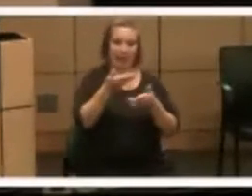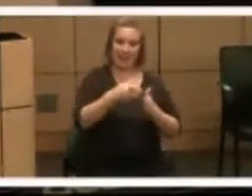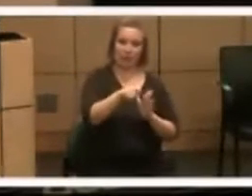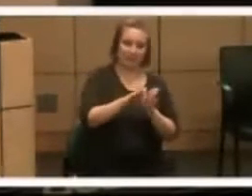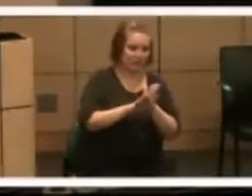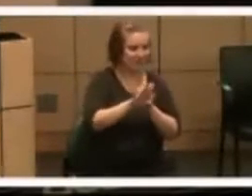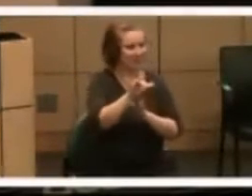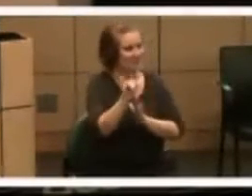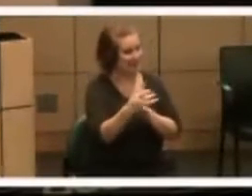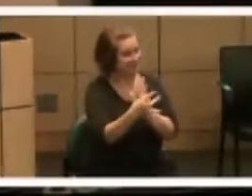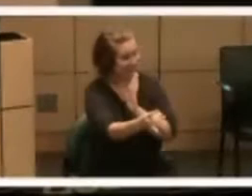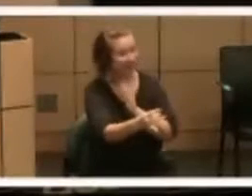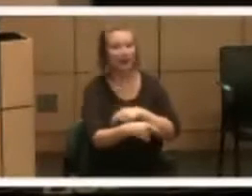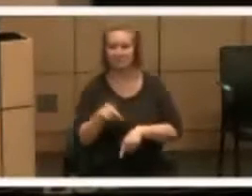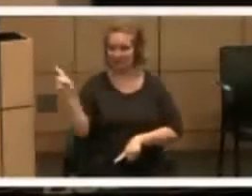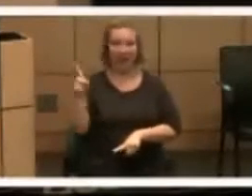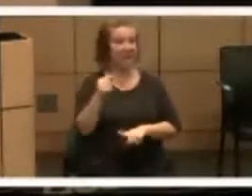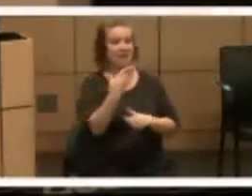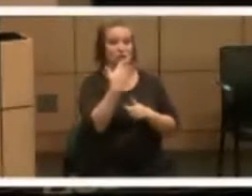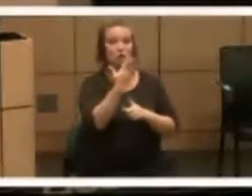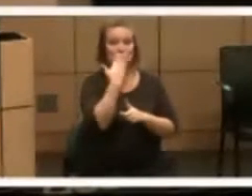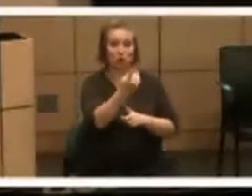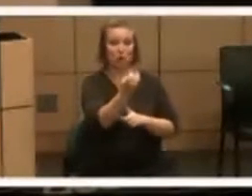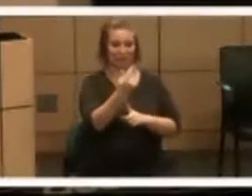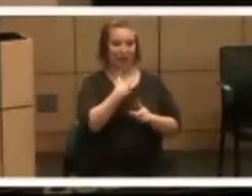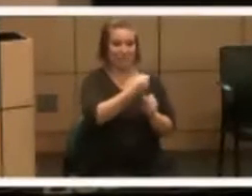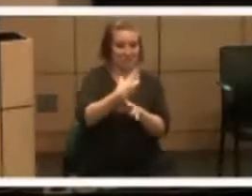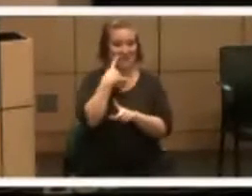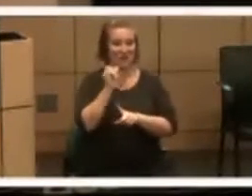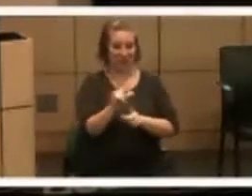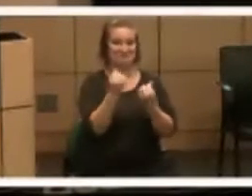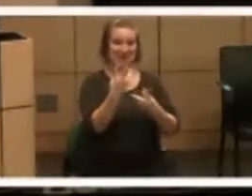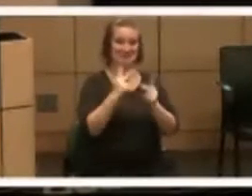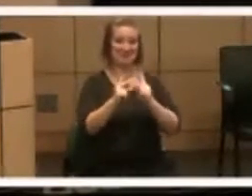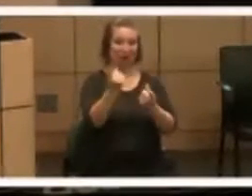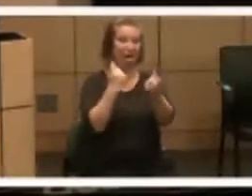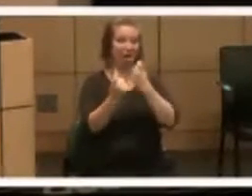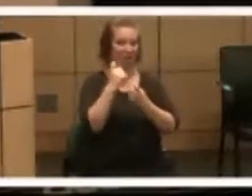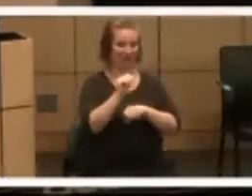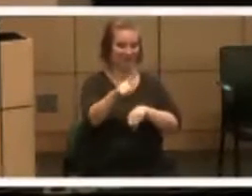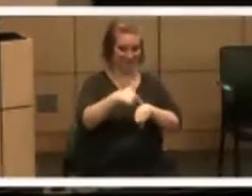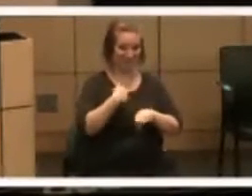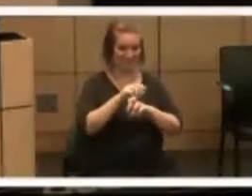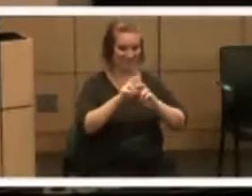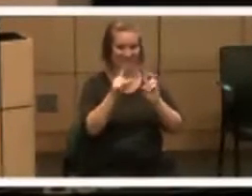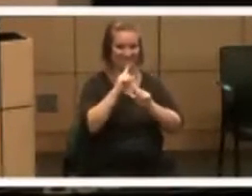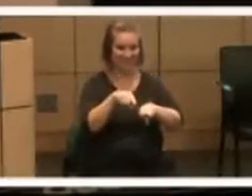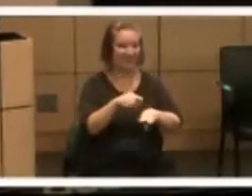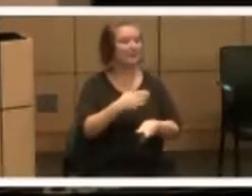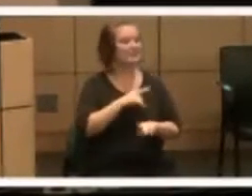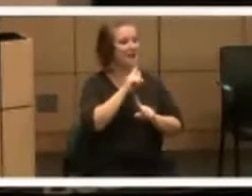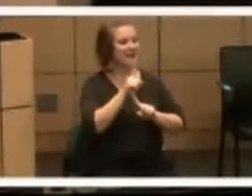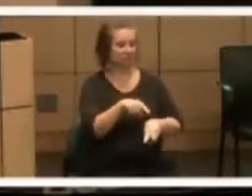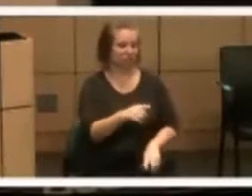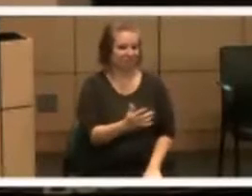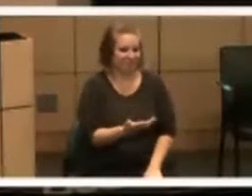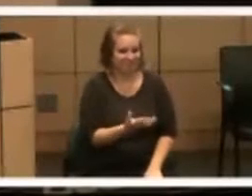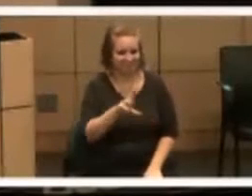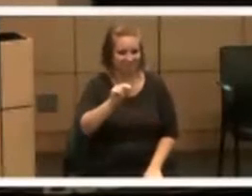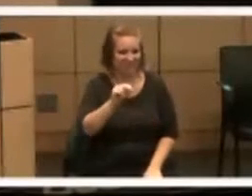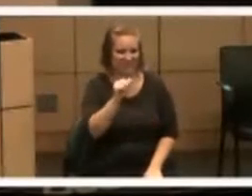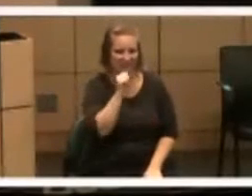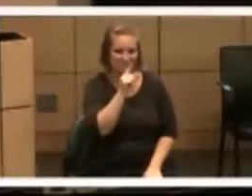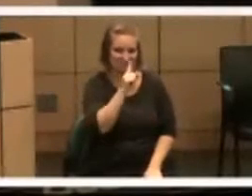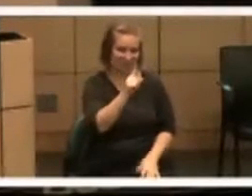one I actually prepared for, because I get asked that all the time. So, and basically my answer is really not that